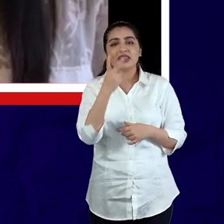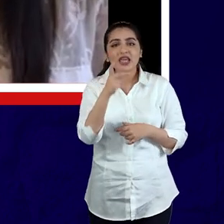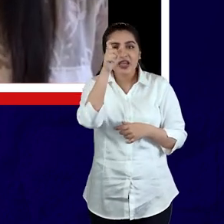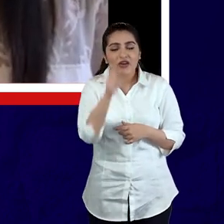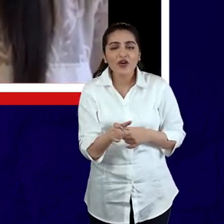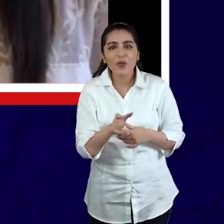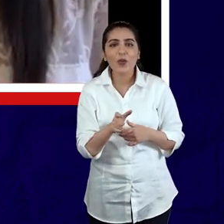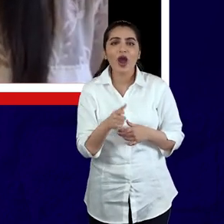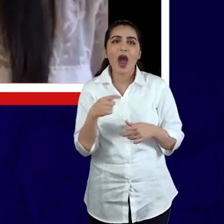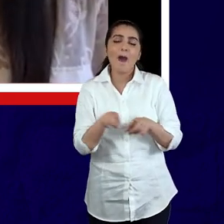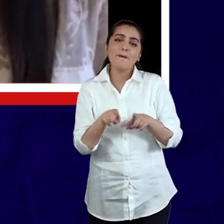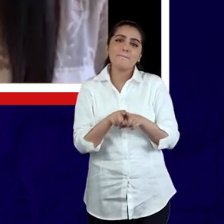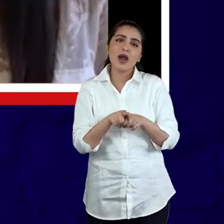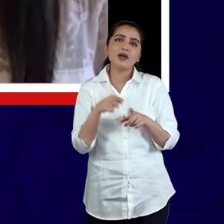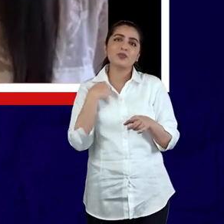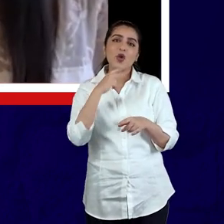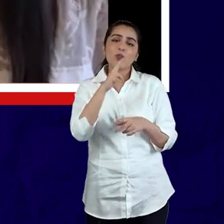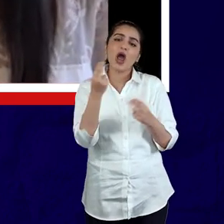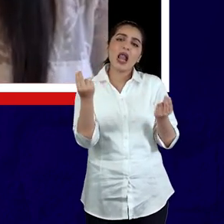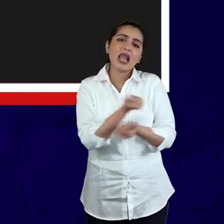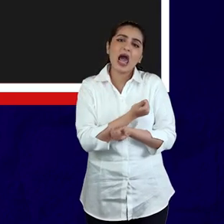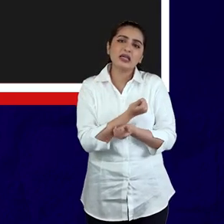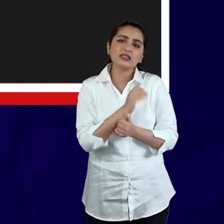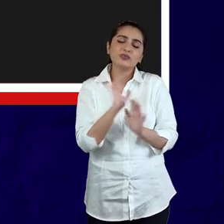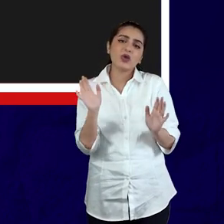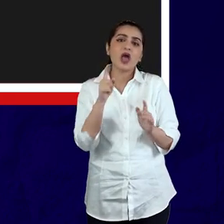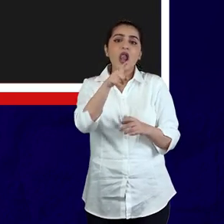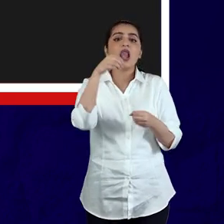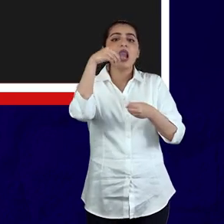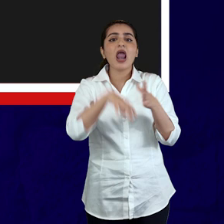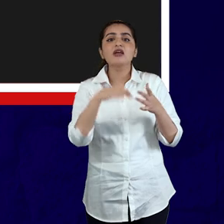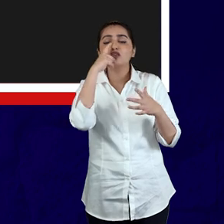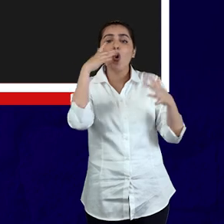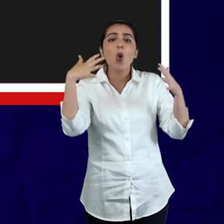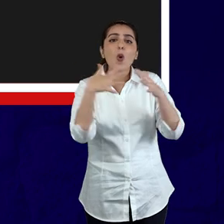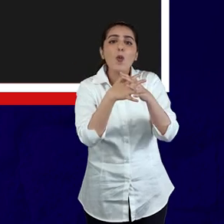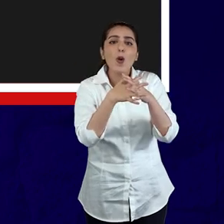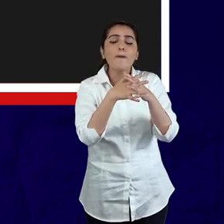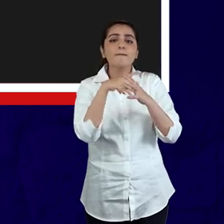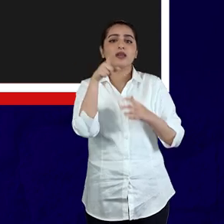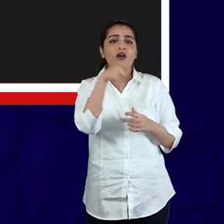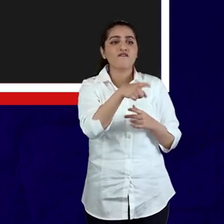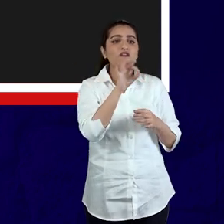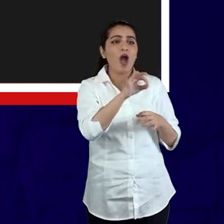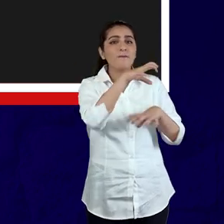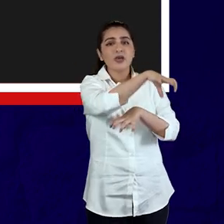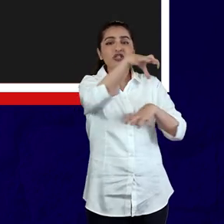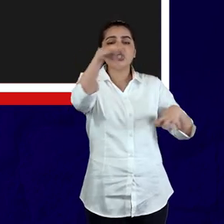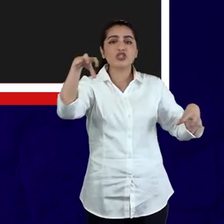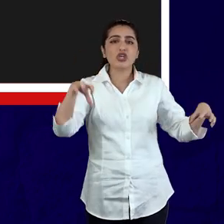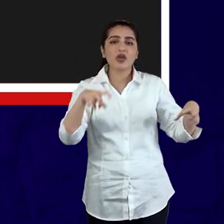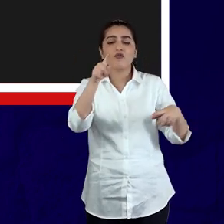a force to be reckoned with. But I also just want to quickly say, well, what's the message to the women in the most remote